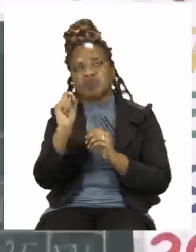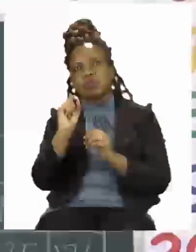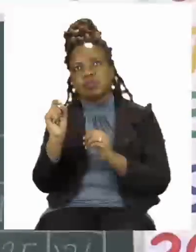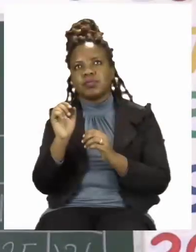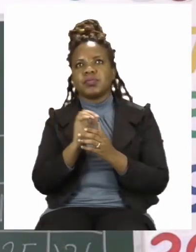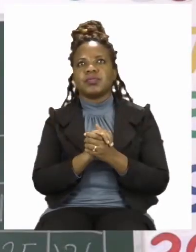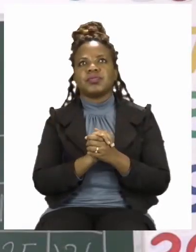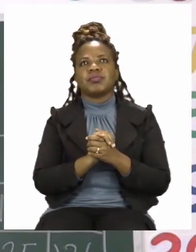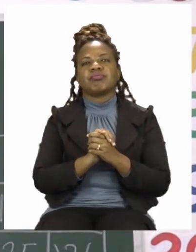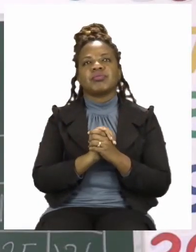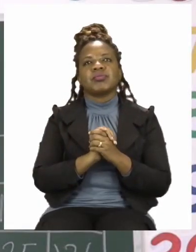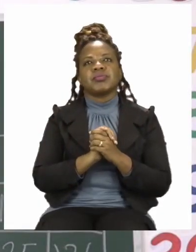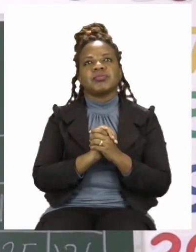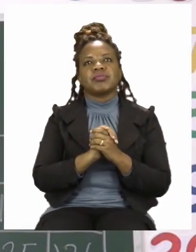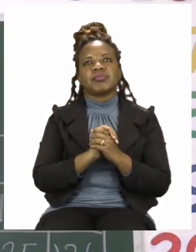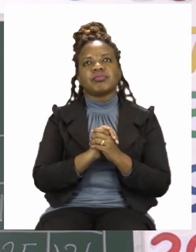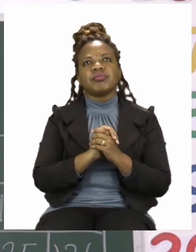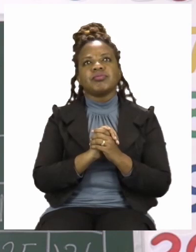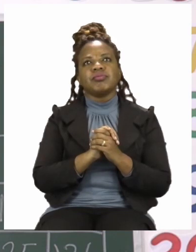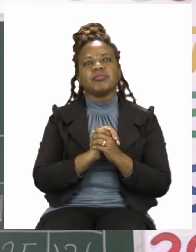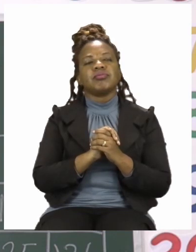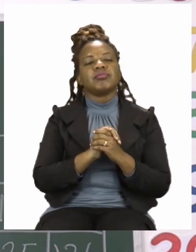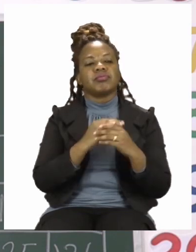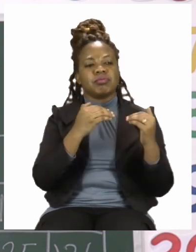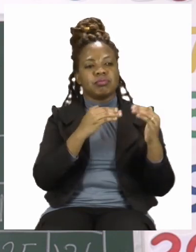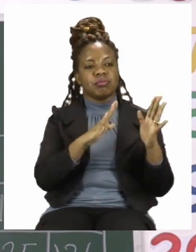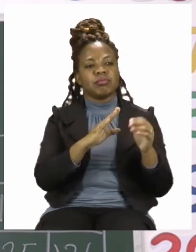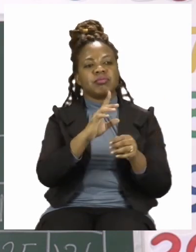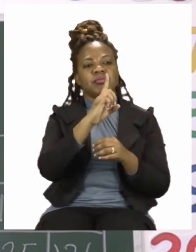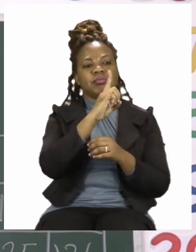We're going to start with 101.